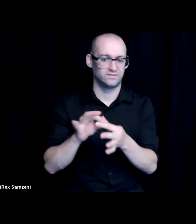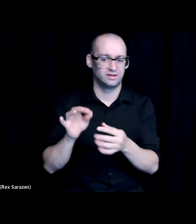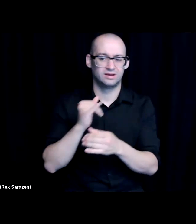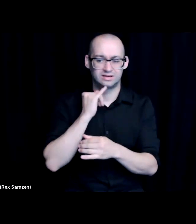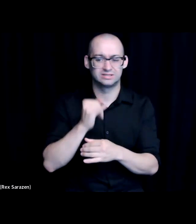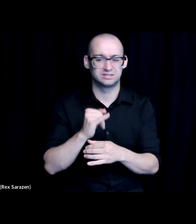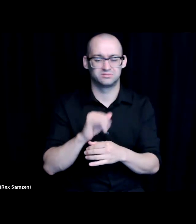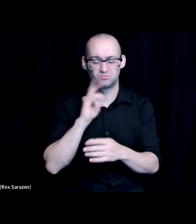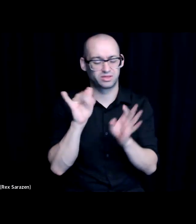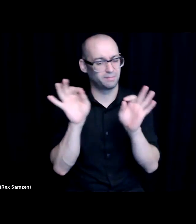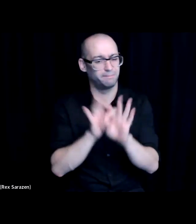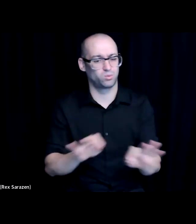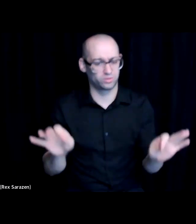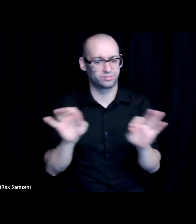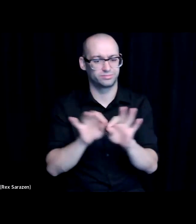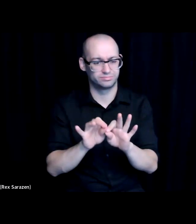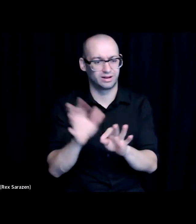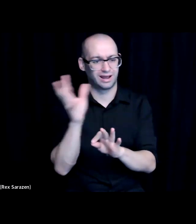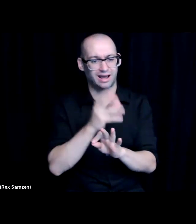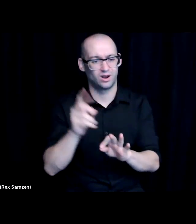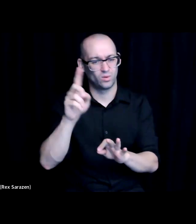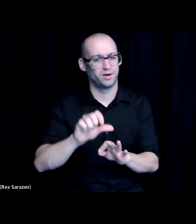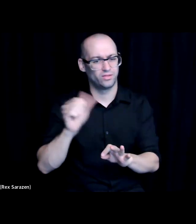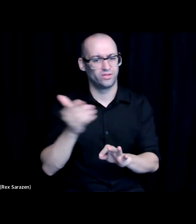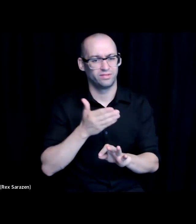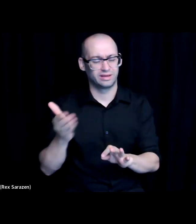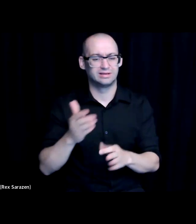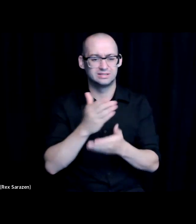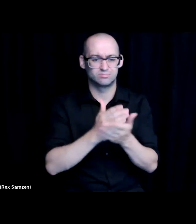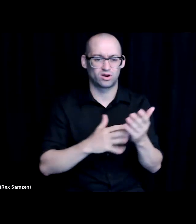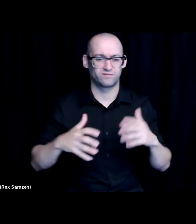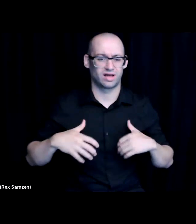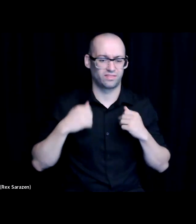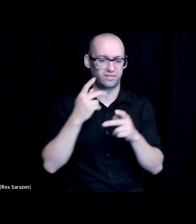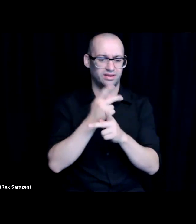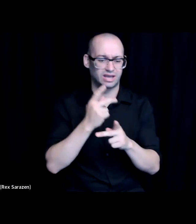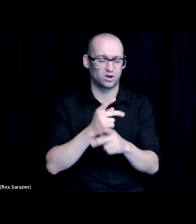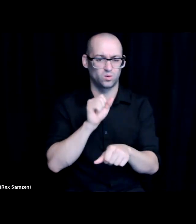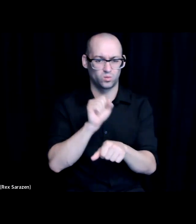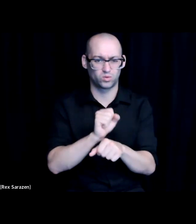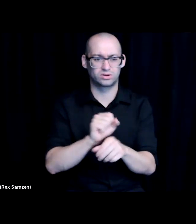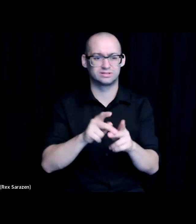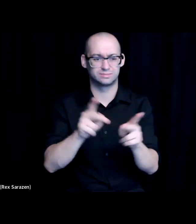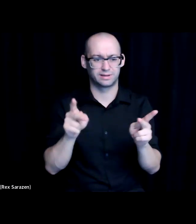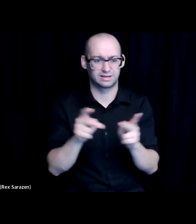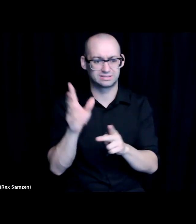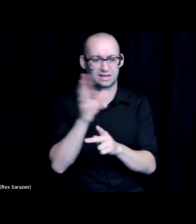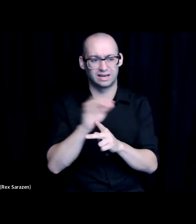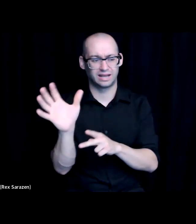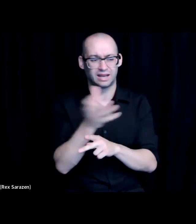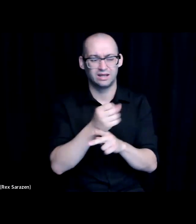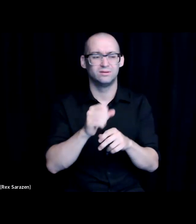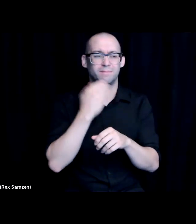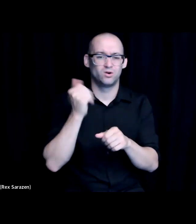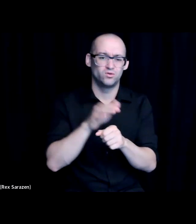really important. And then one of the other things, we're sort of in this healthcare workforce space and getting a bigger regional footprint. We just